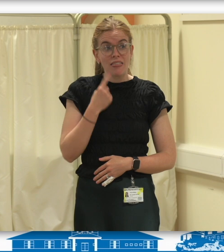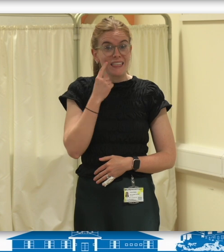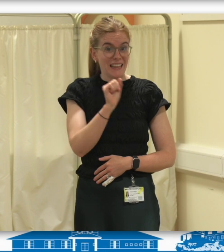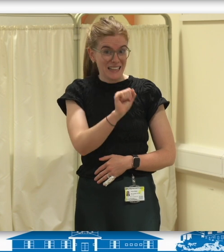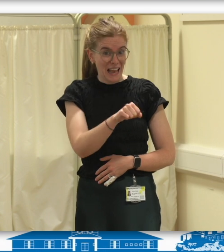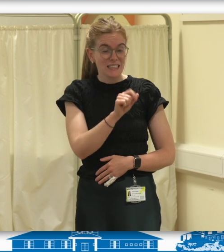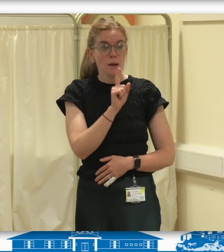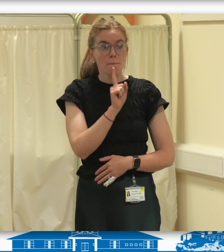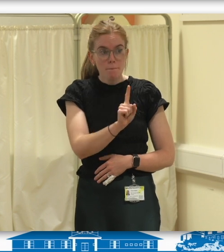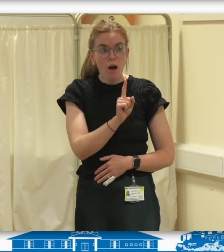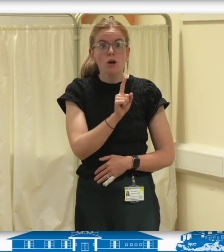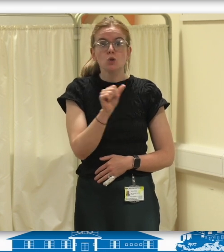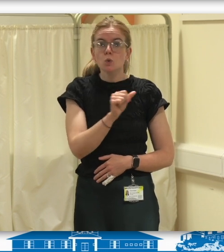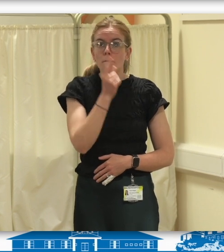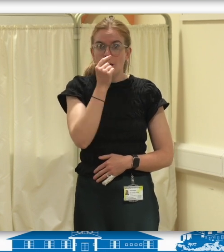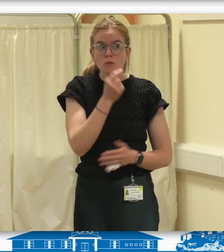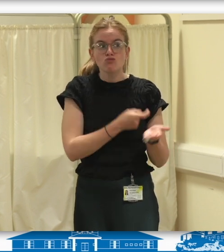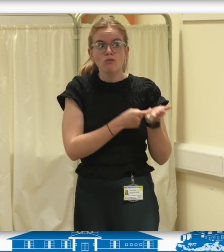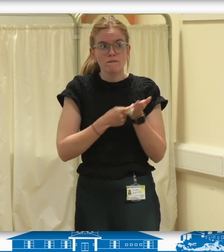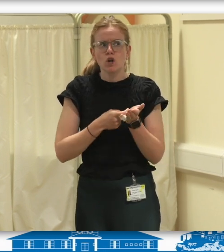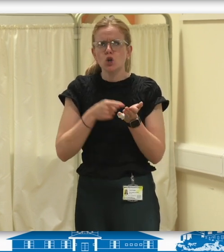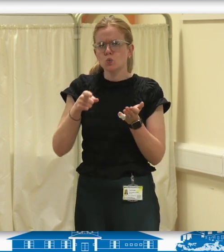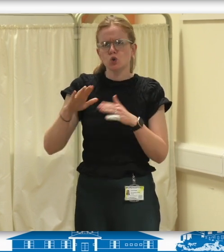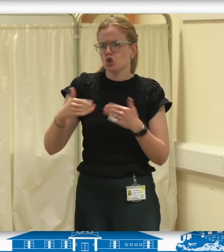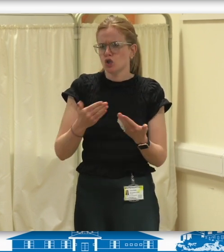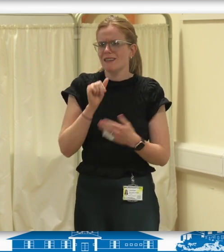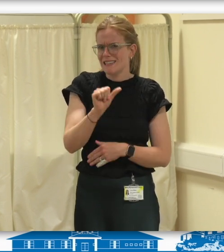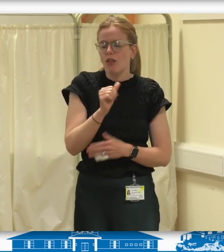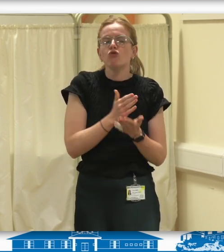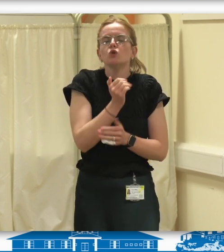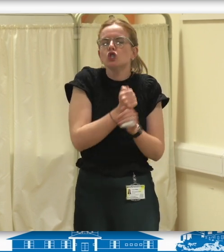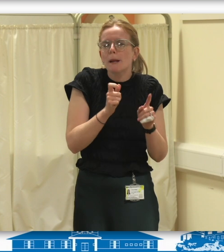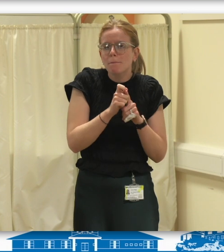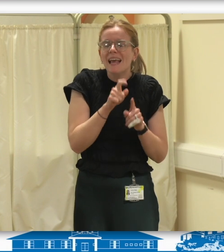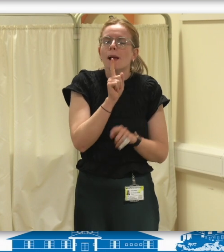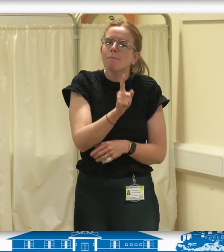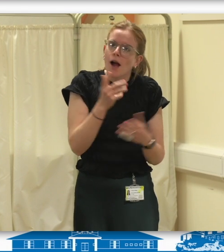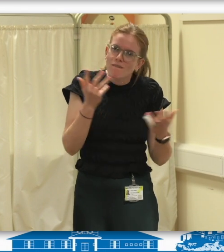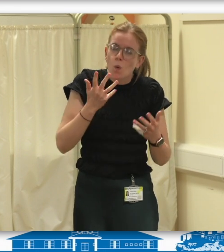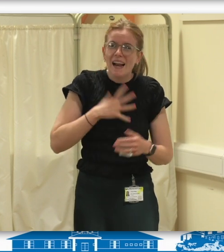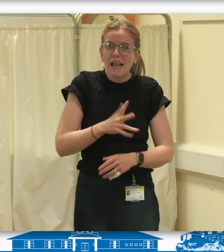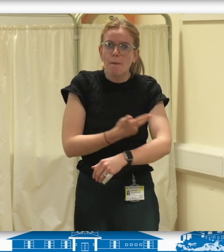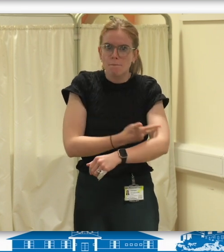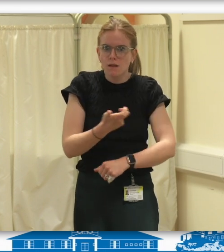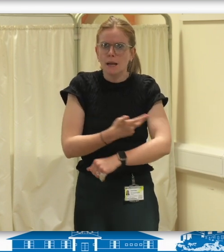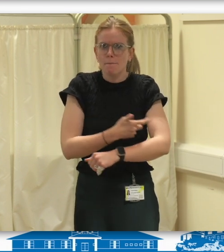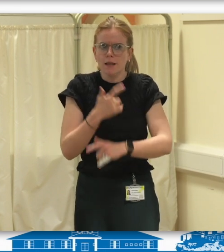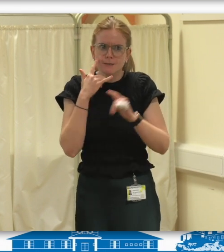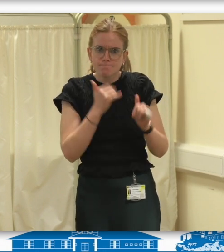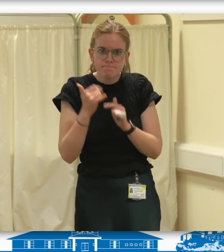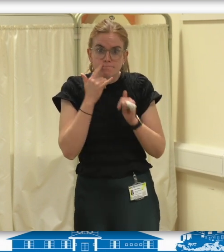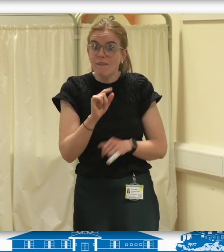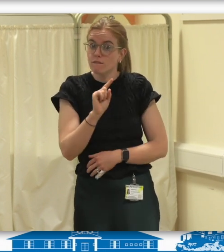able to be referred into the service via your GP. You will need to have a raft of blood tests to make sure